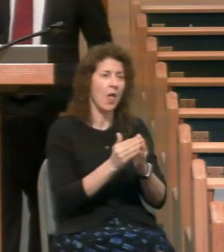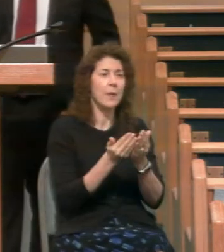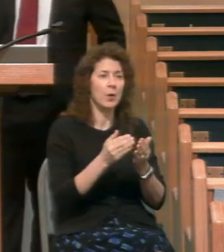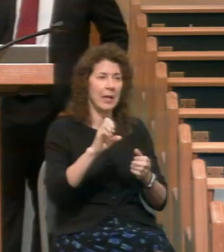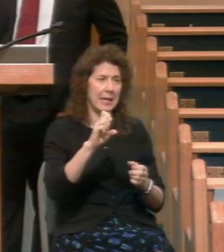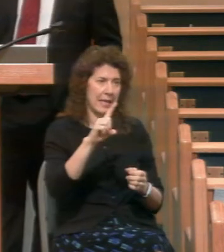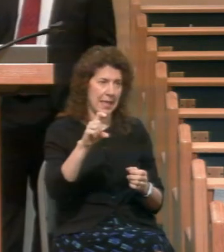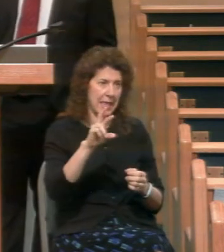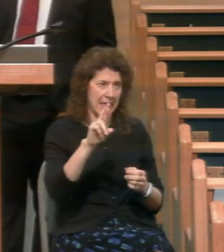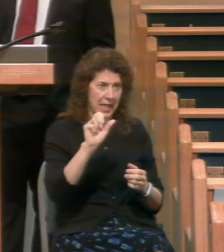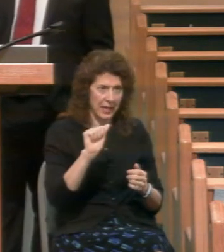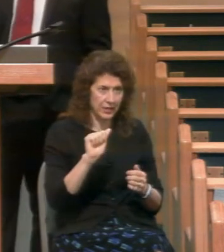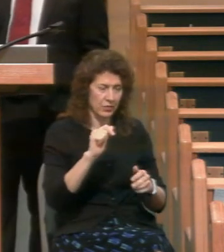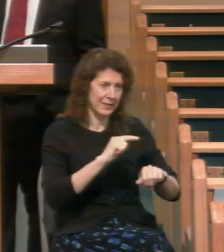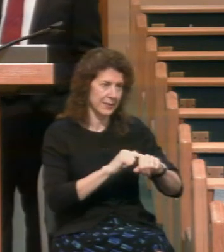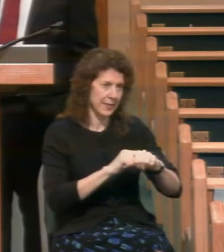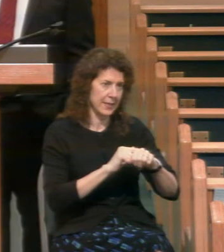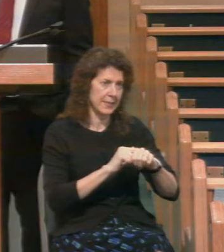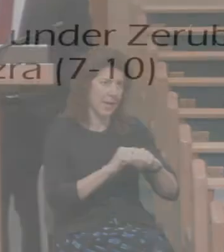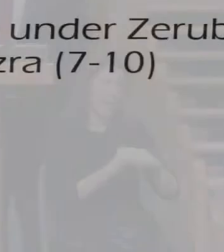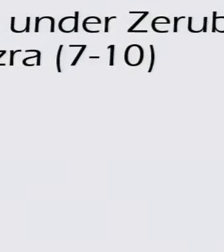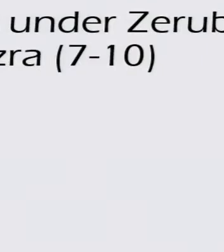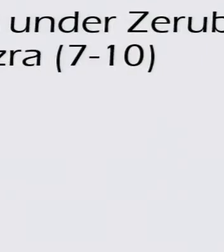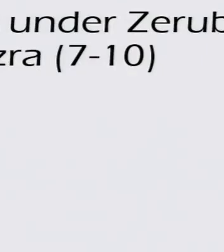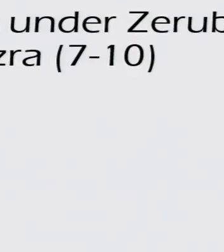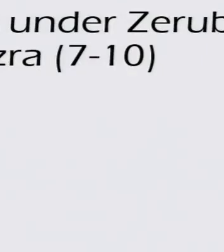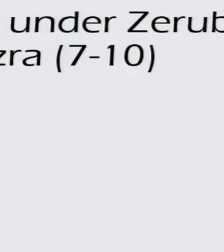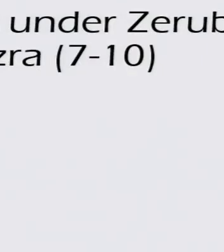this begins a time of restoration. This is after the captivity.